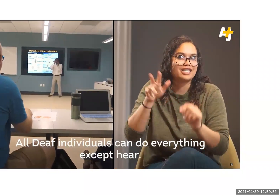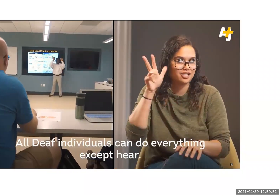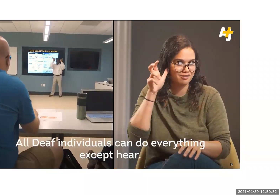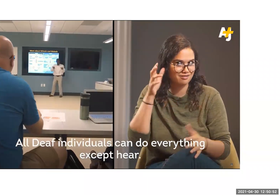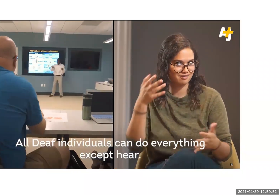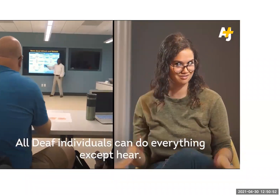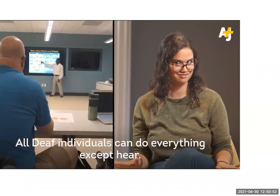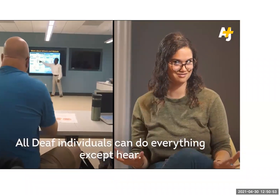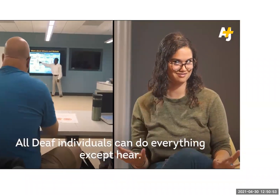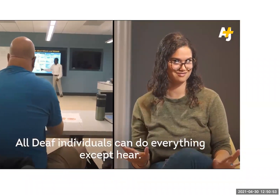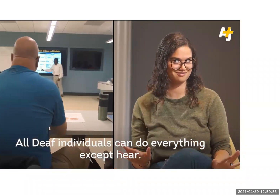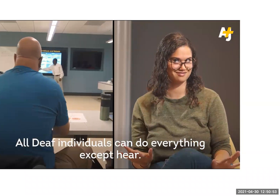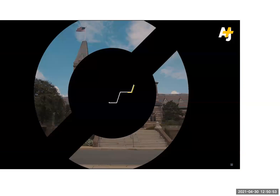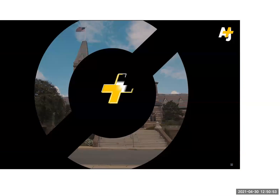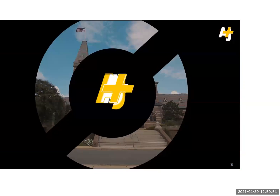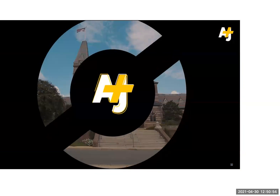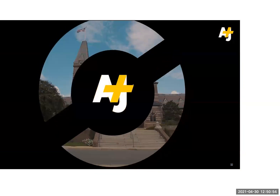everything except hear.